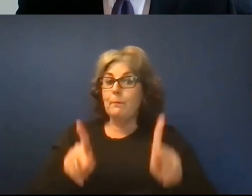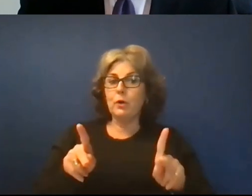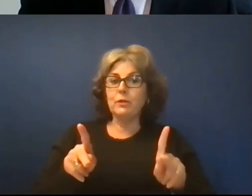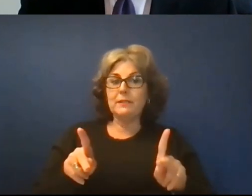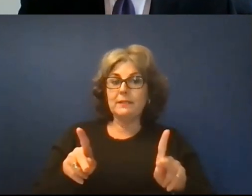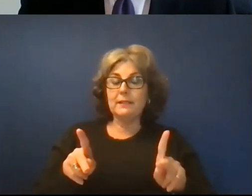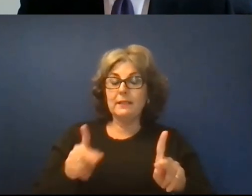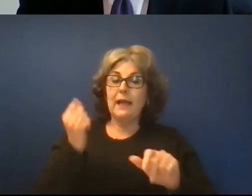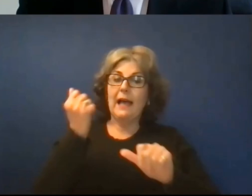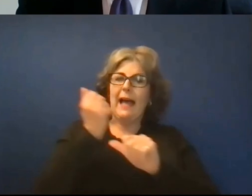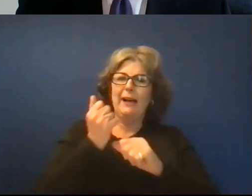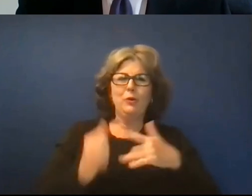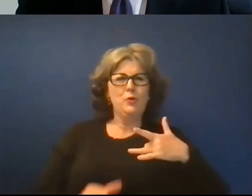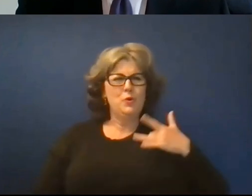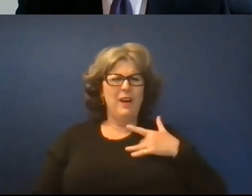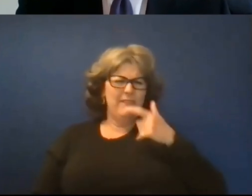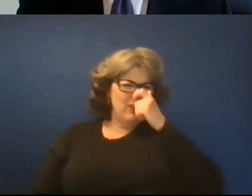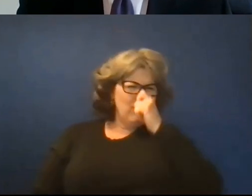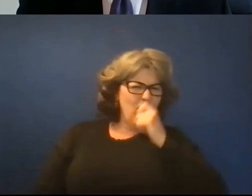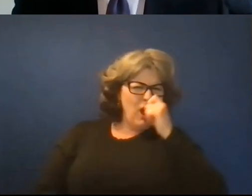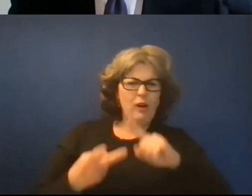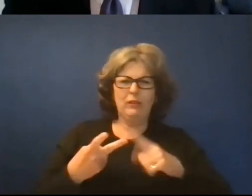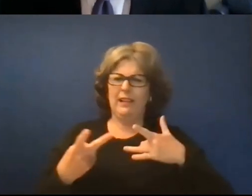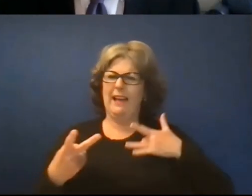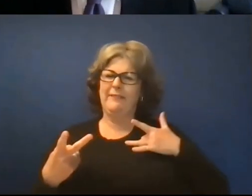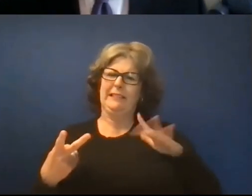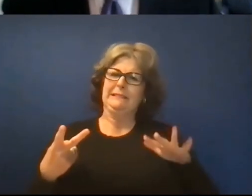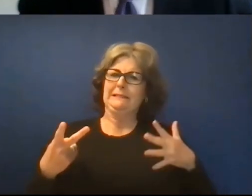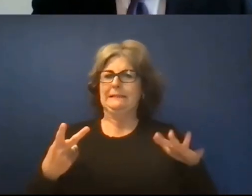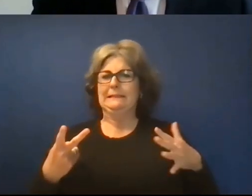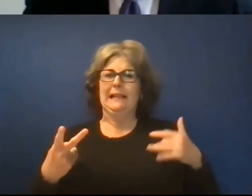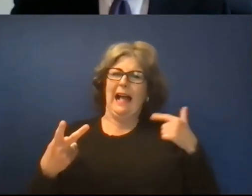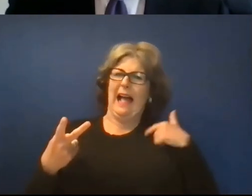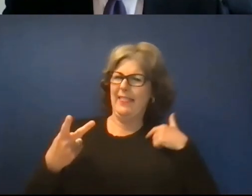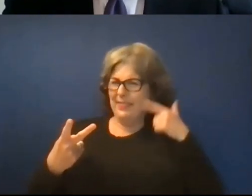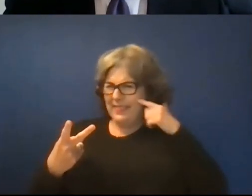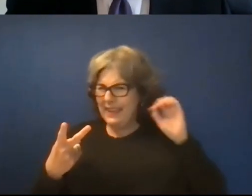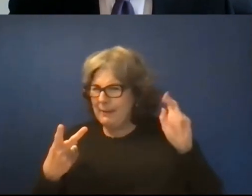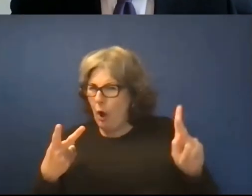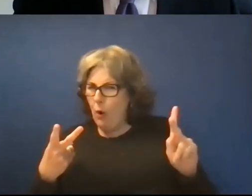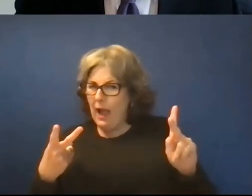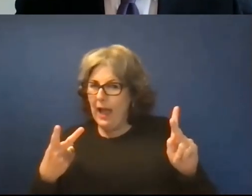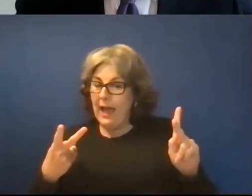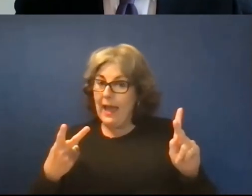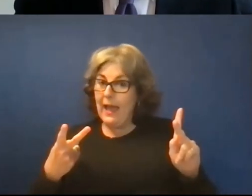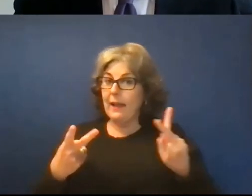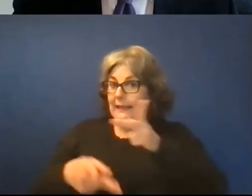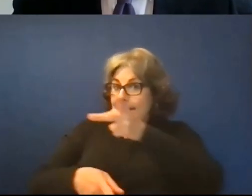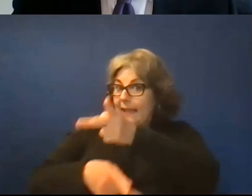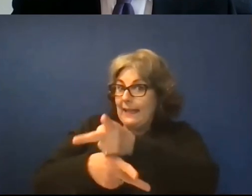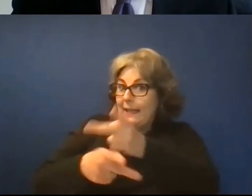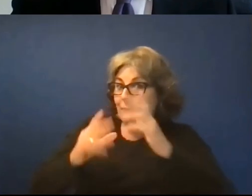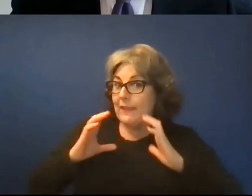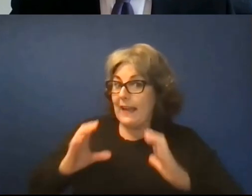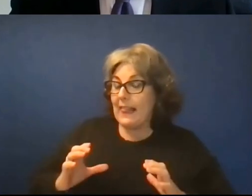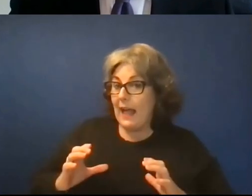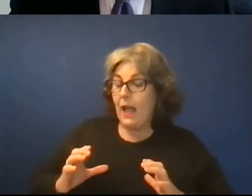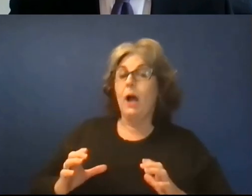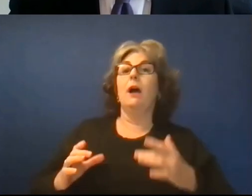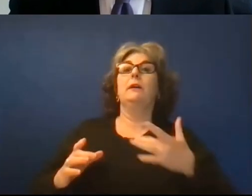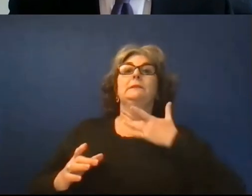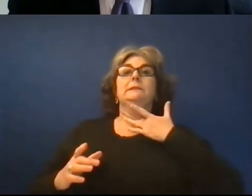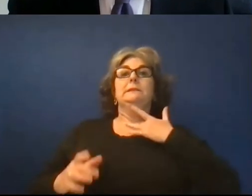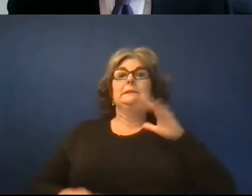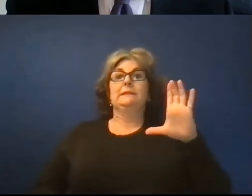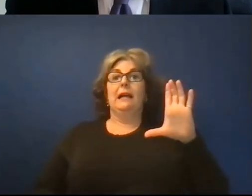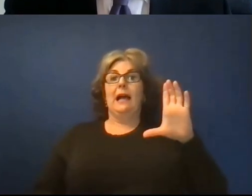of my aides, to feel like they have a cold, or they feel like, well, I think I'm okay, and you providing care for the client, and then you find out that you have